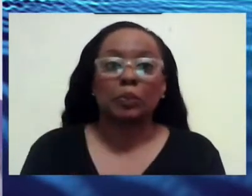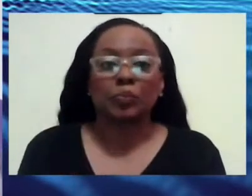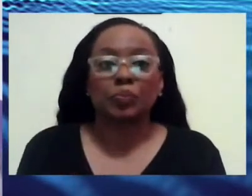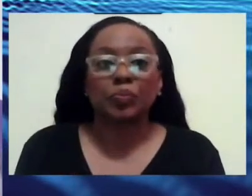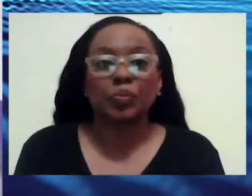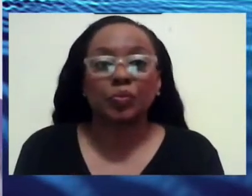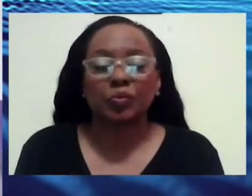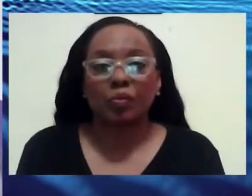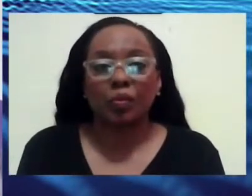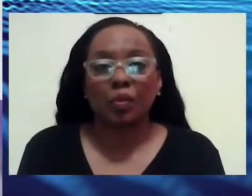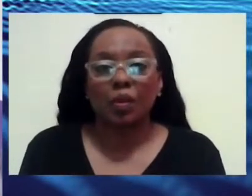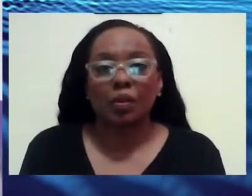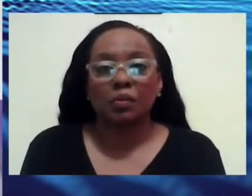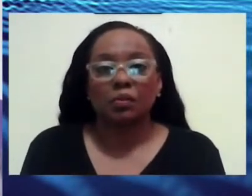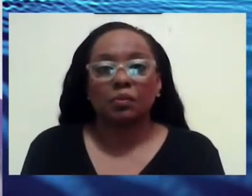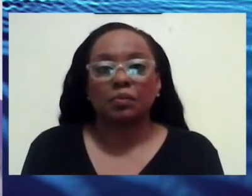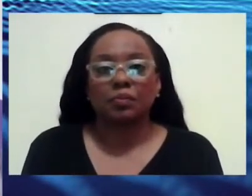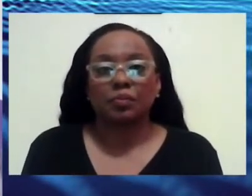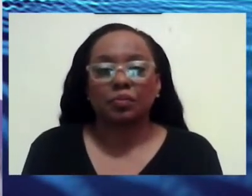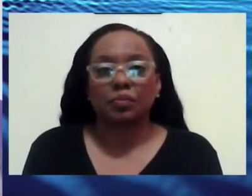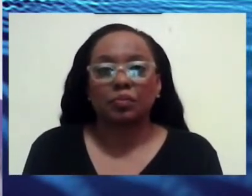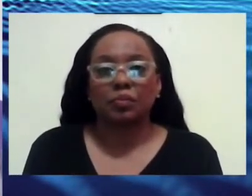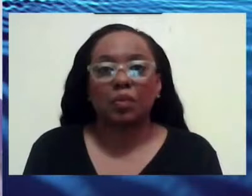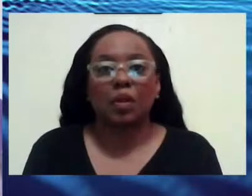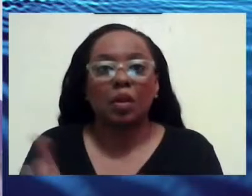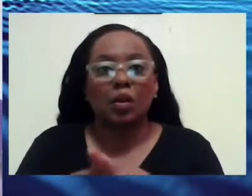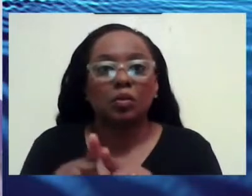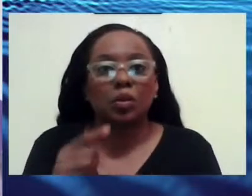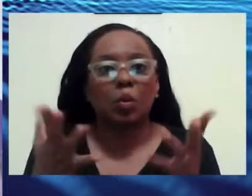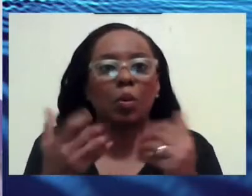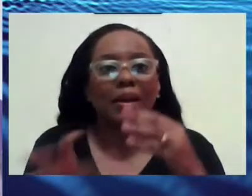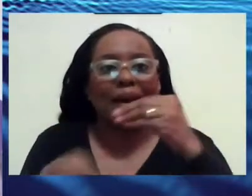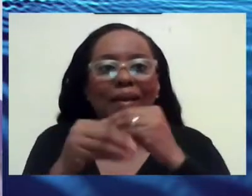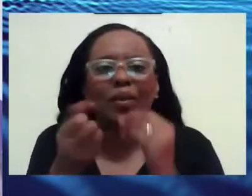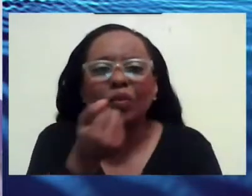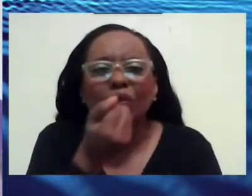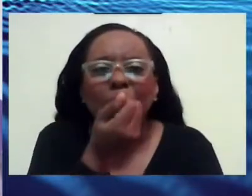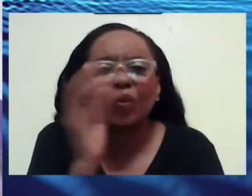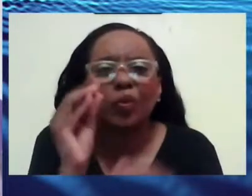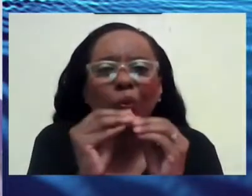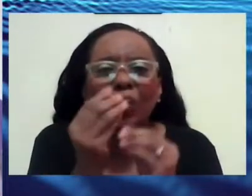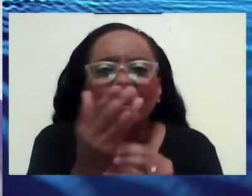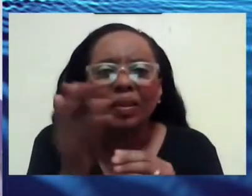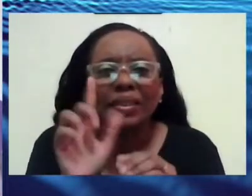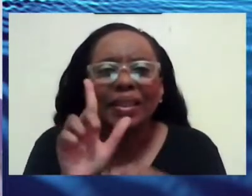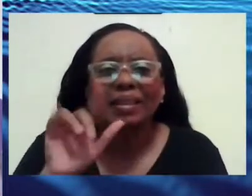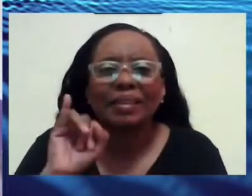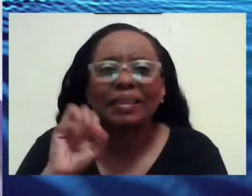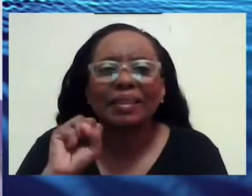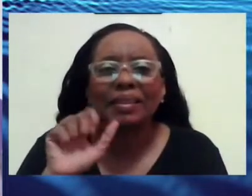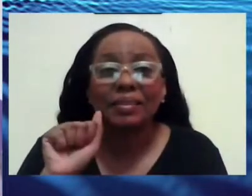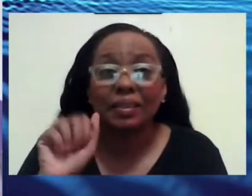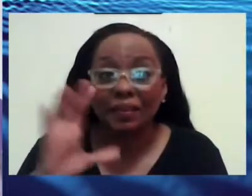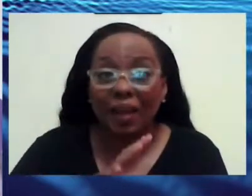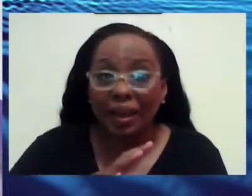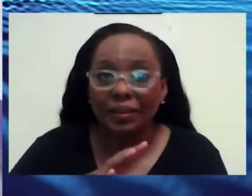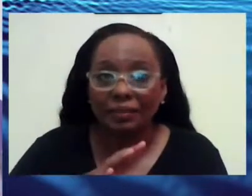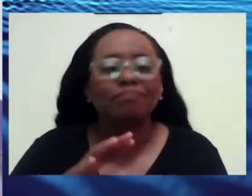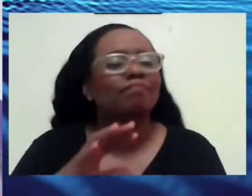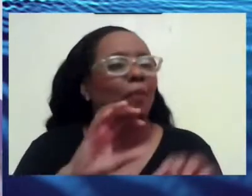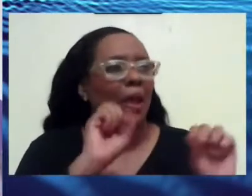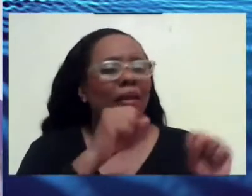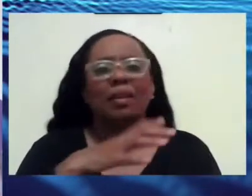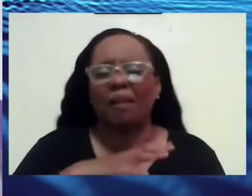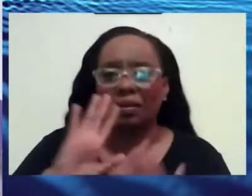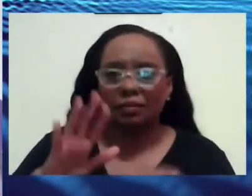also just want to touch on a couple of other things, Lisa, if you don't mind. One is related to independent vessels, which